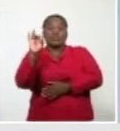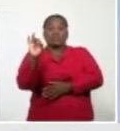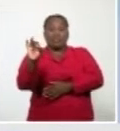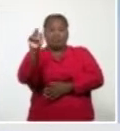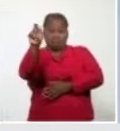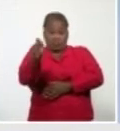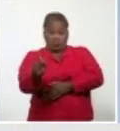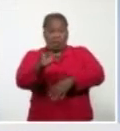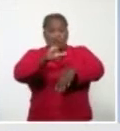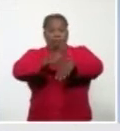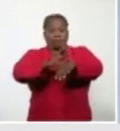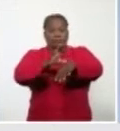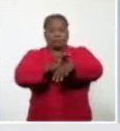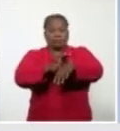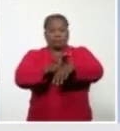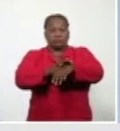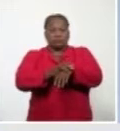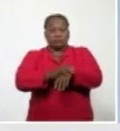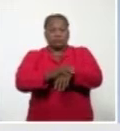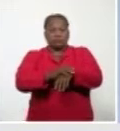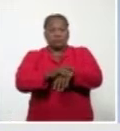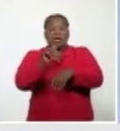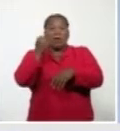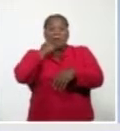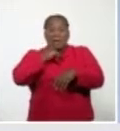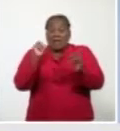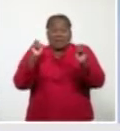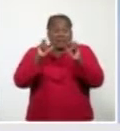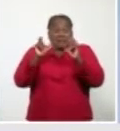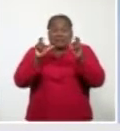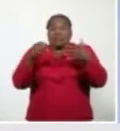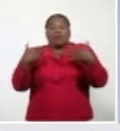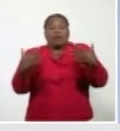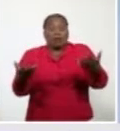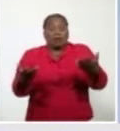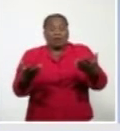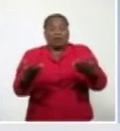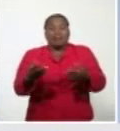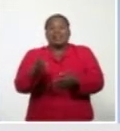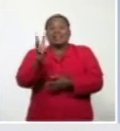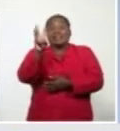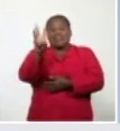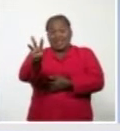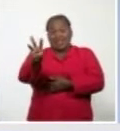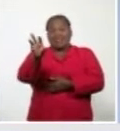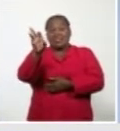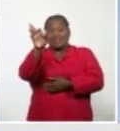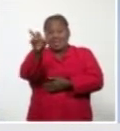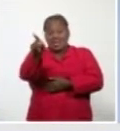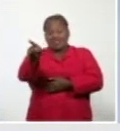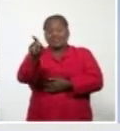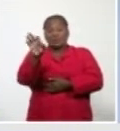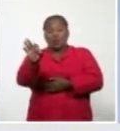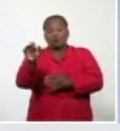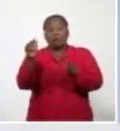86,957 confirmed cases yesterday alone. And more alarmingly, a total of